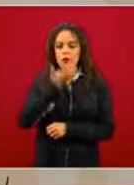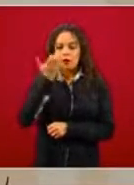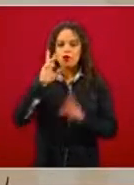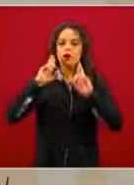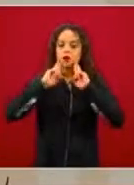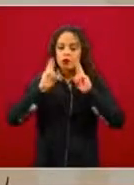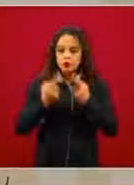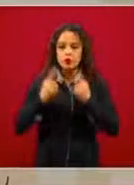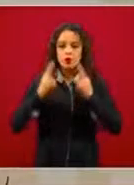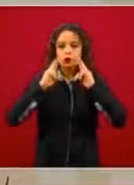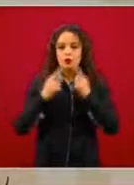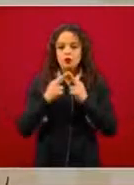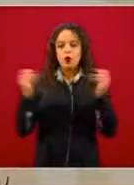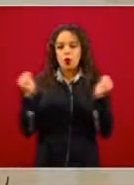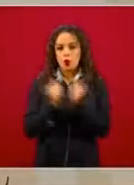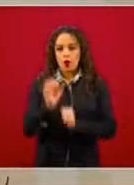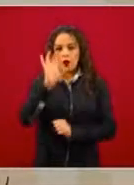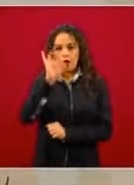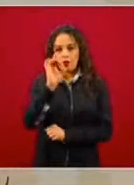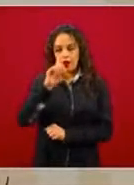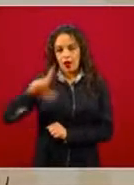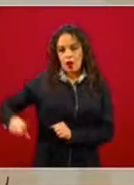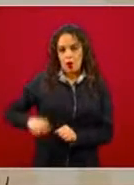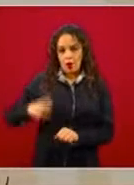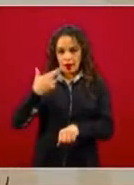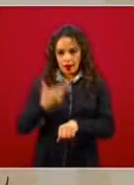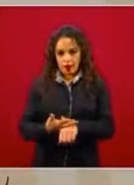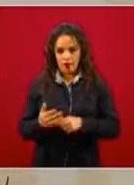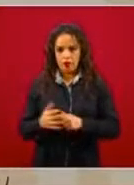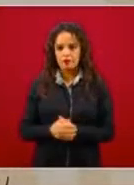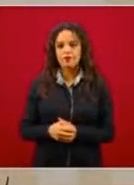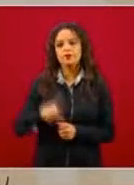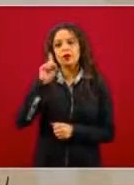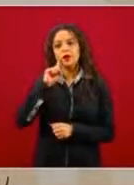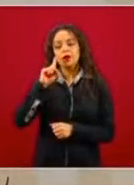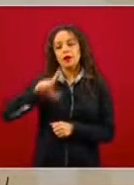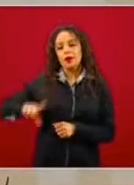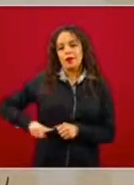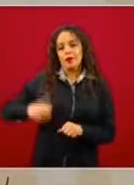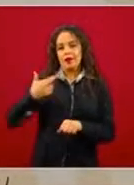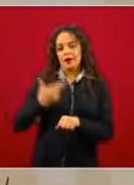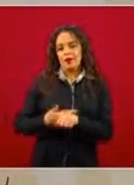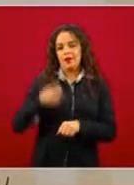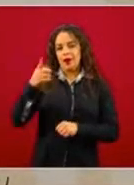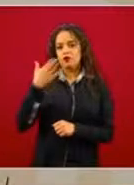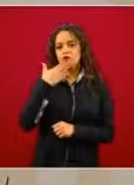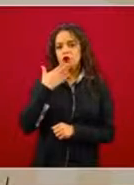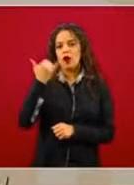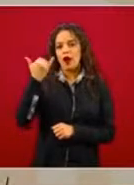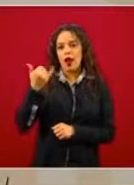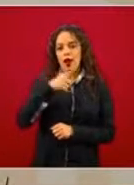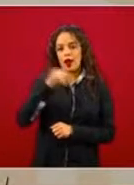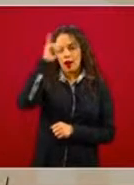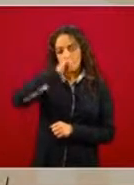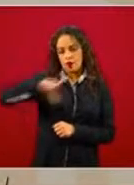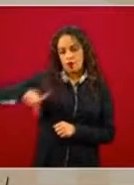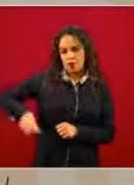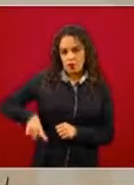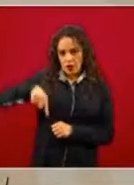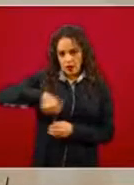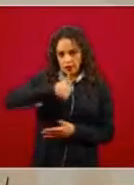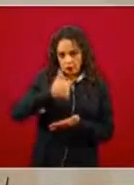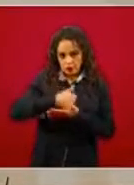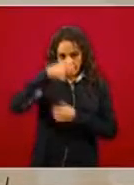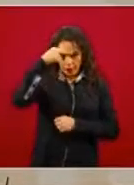today, June the 2nd, we had one of our repetitive meetings of